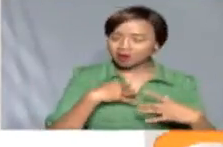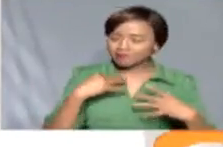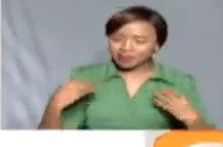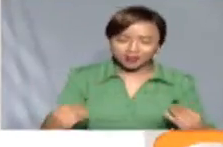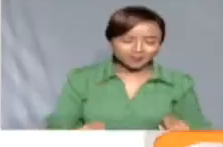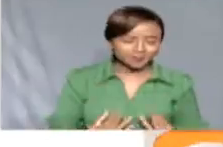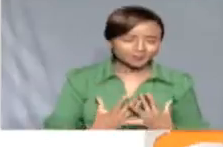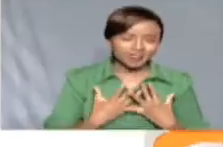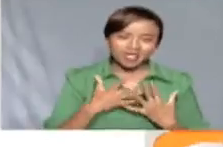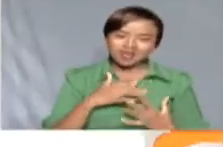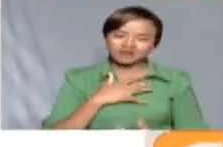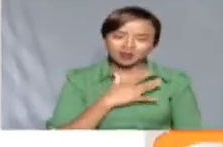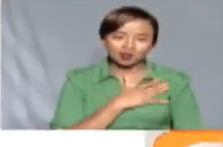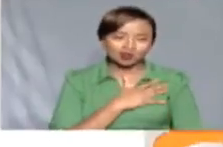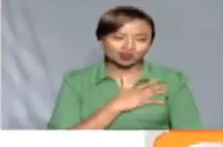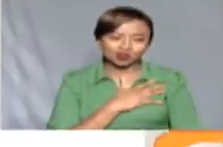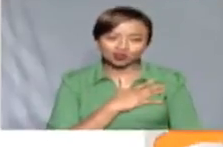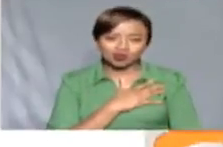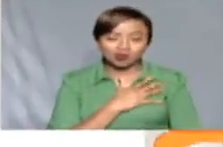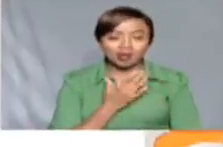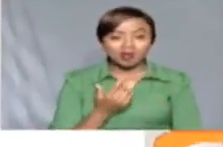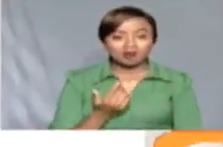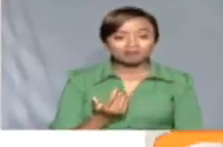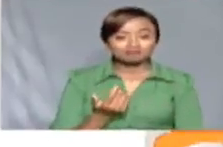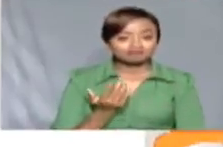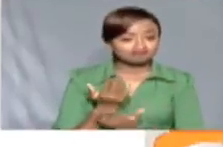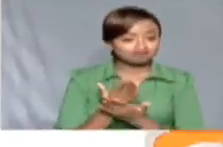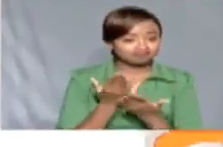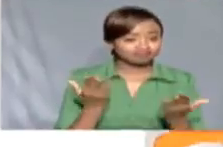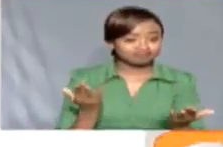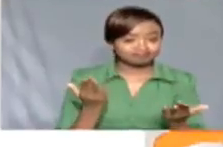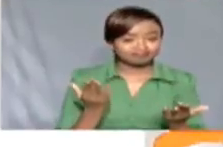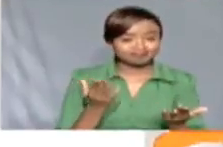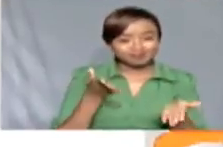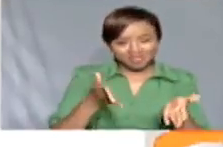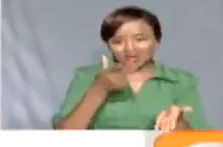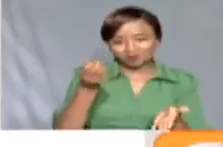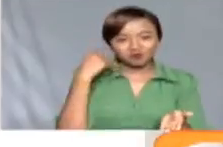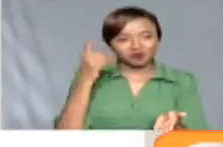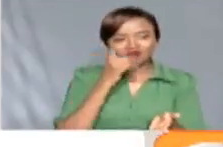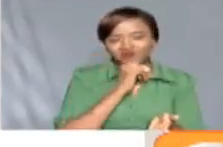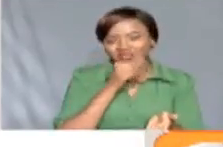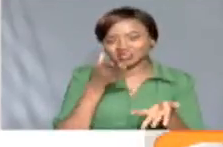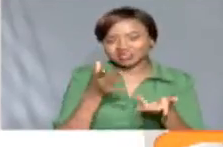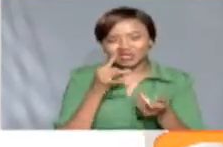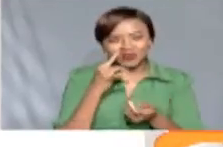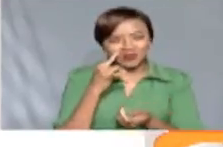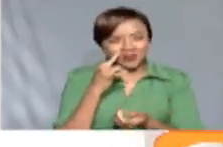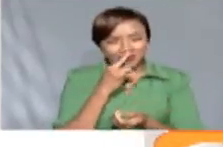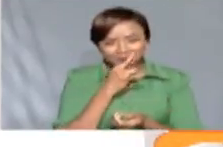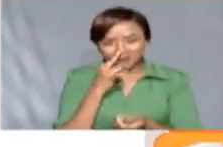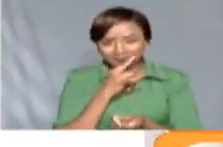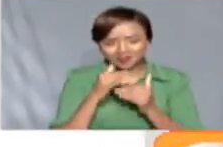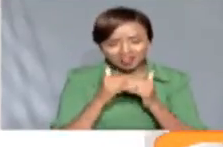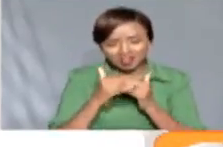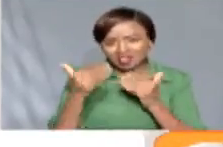heart, and that is not a small thing these days. Ladies and gentlemen, you now know that we are living in such uncertain times